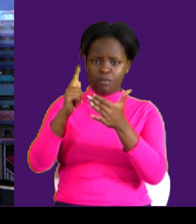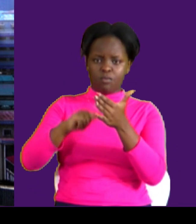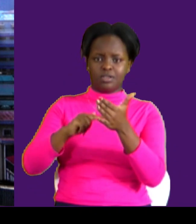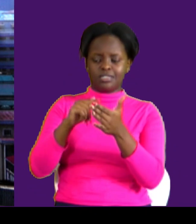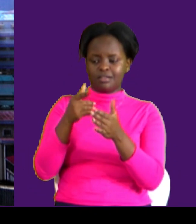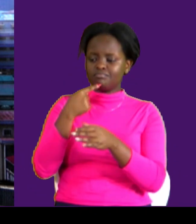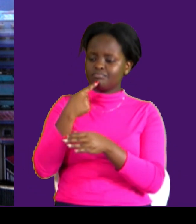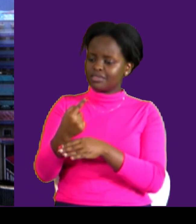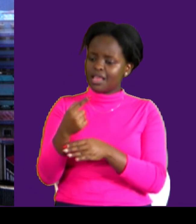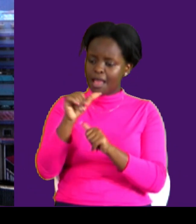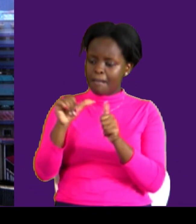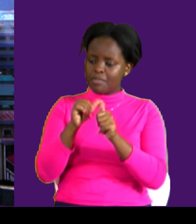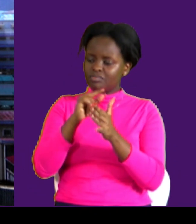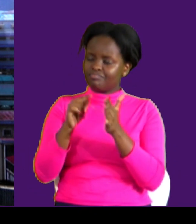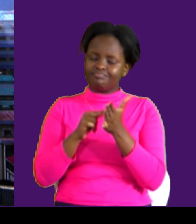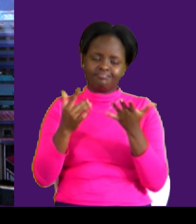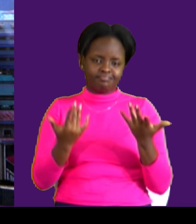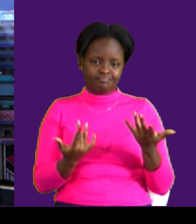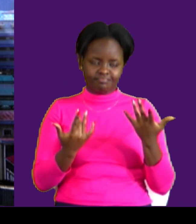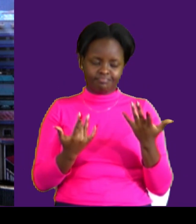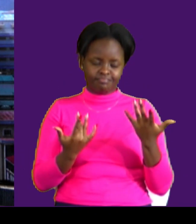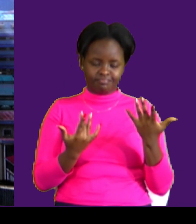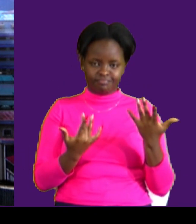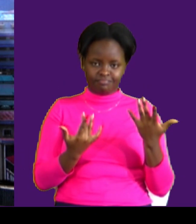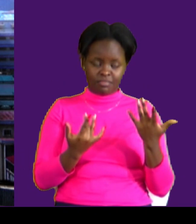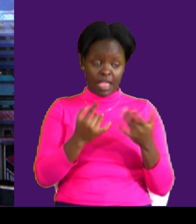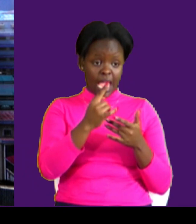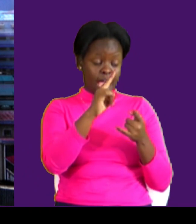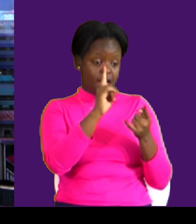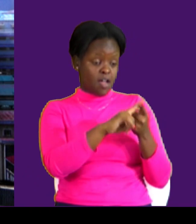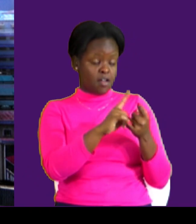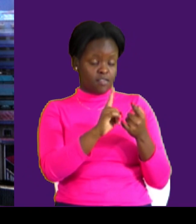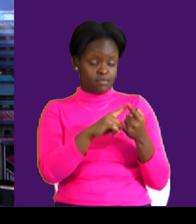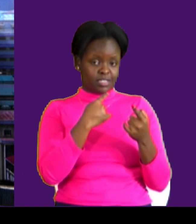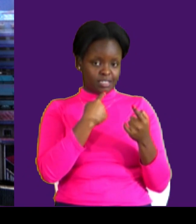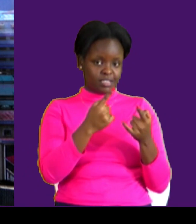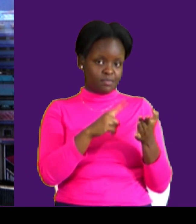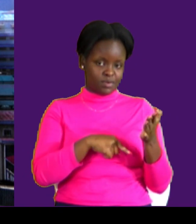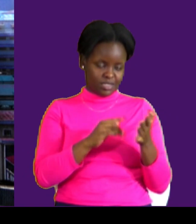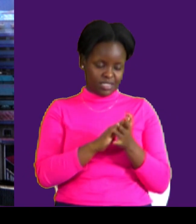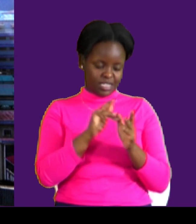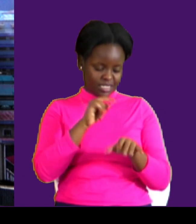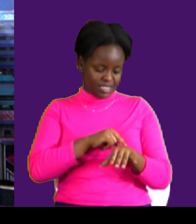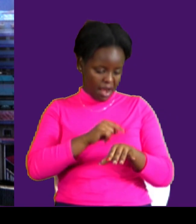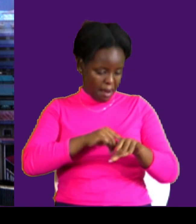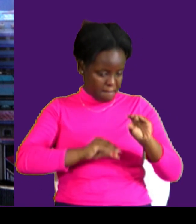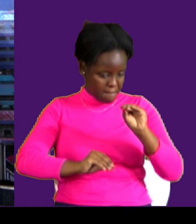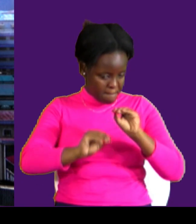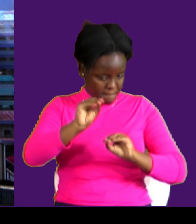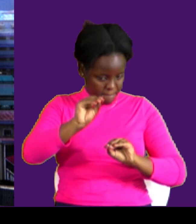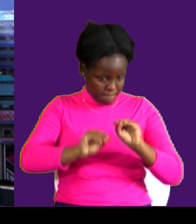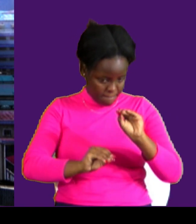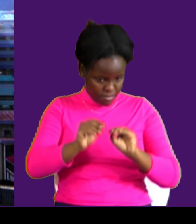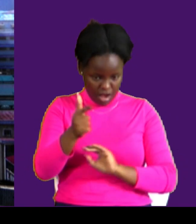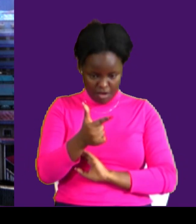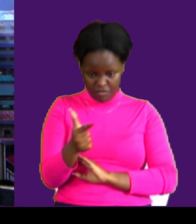say about this? Mm. The first one, I'll say, when editing the